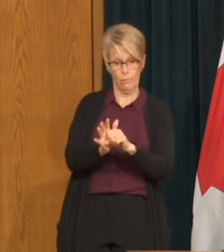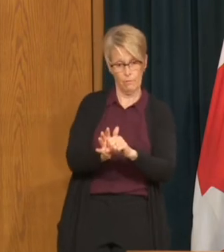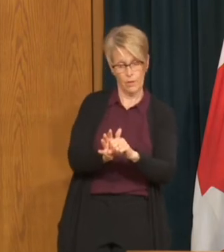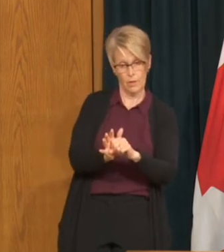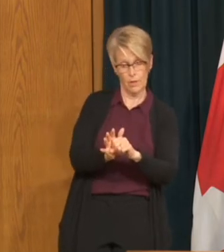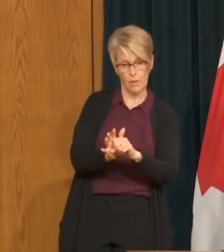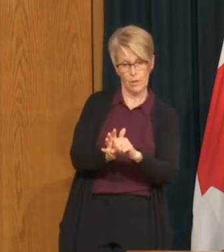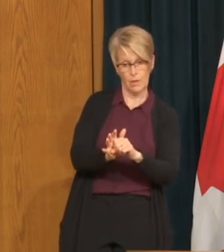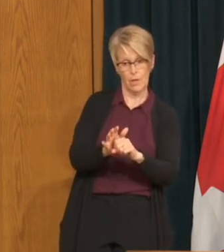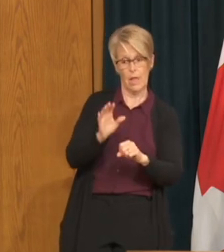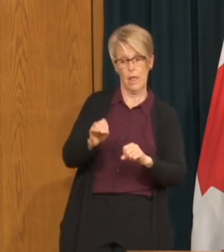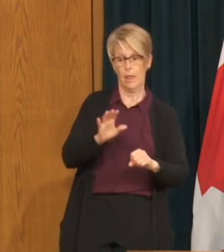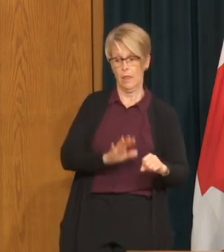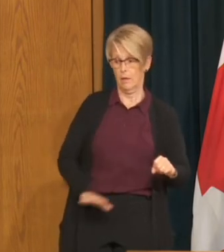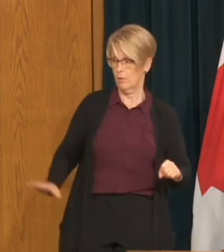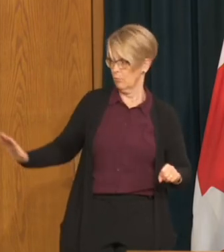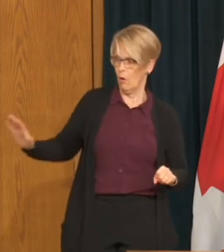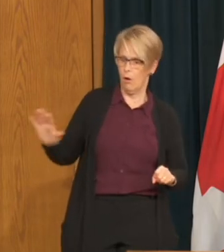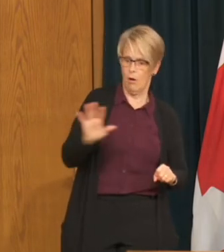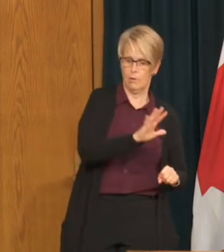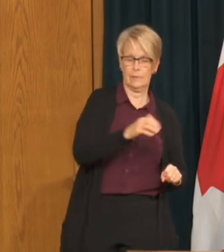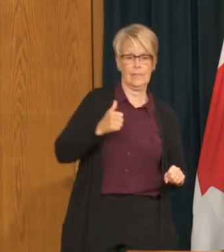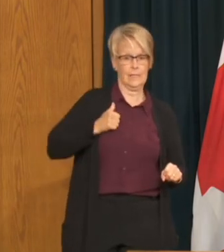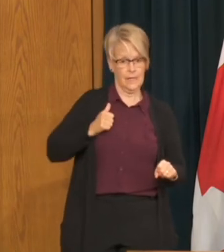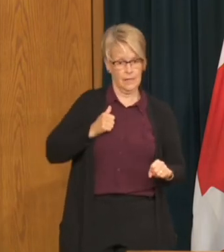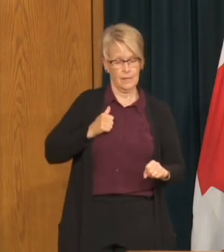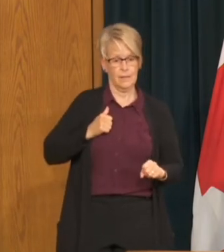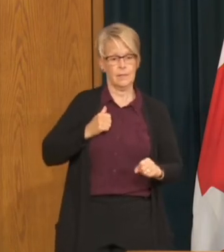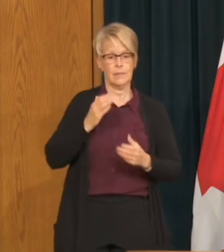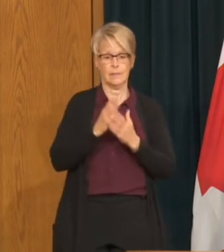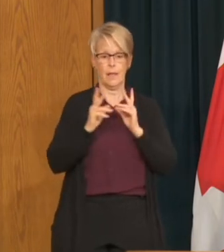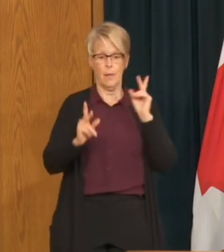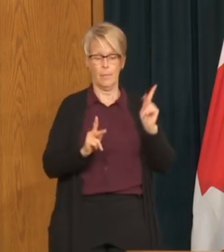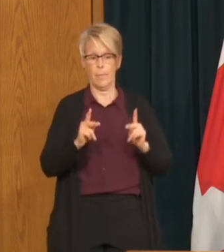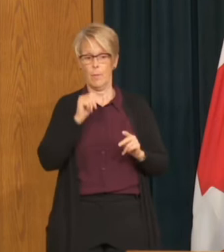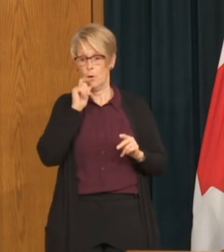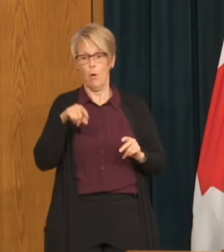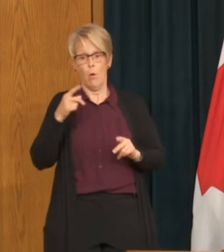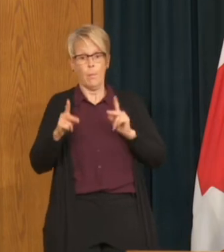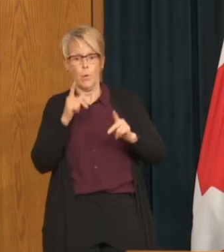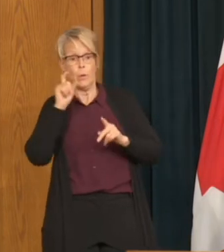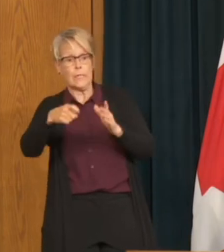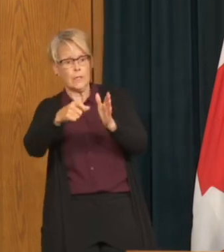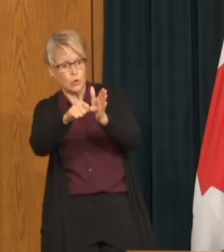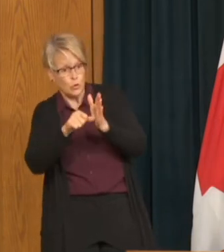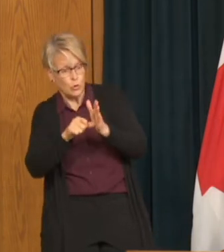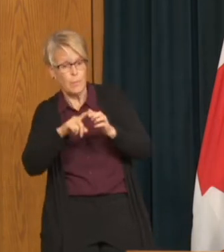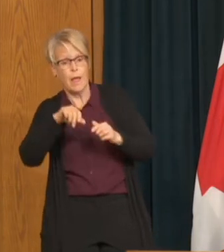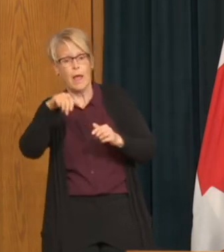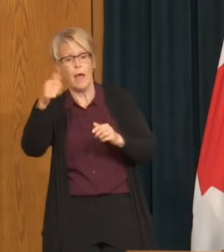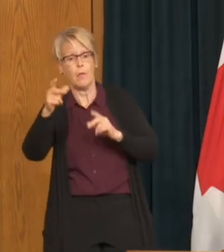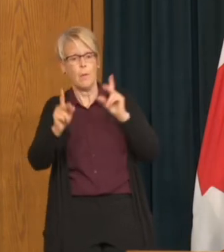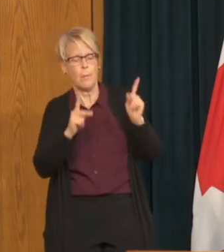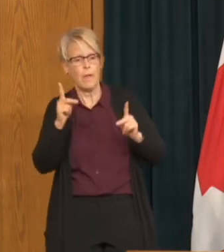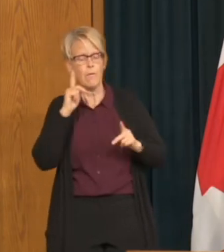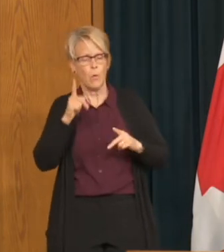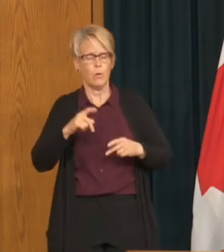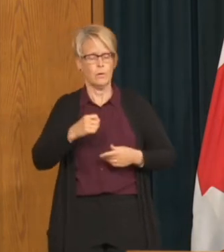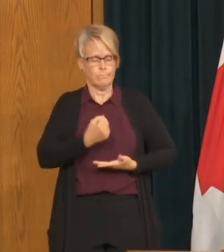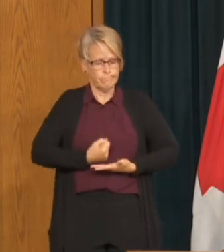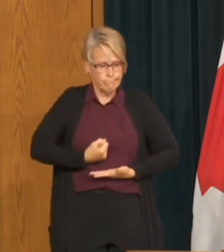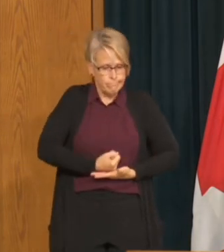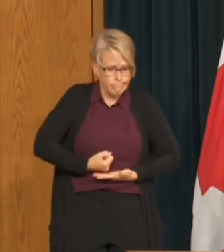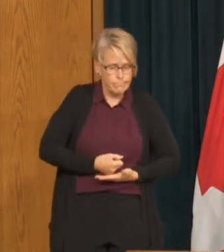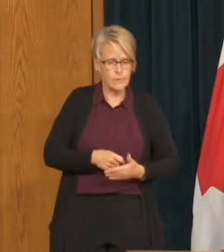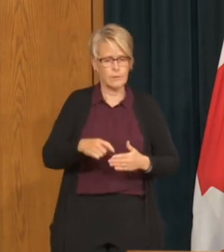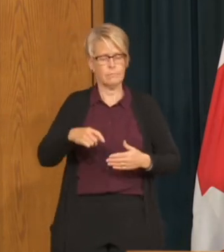that existed across this country, that there were many folks, not just folks requiring surgery, but people looking for diagnostic imaging tests or